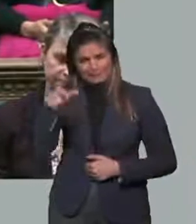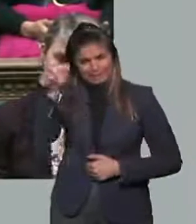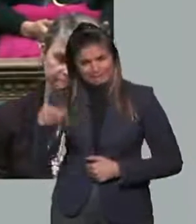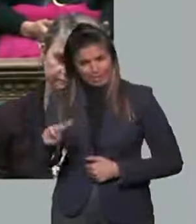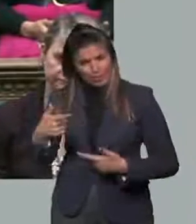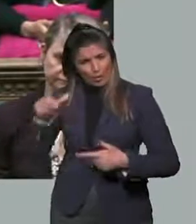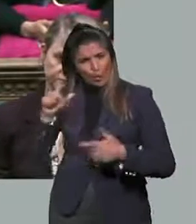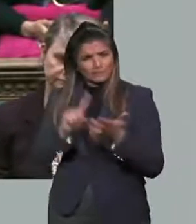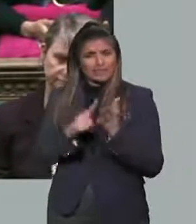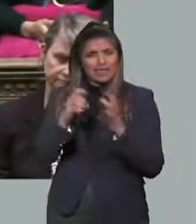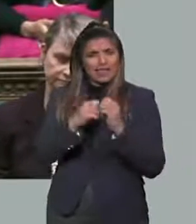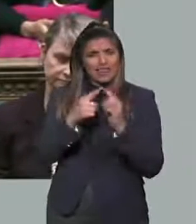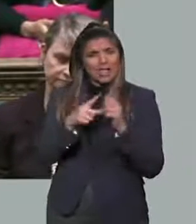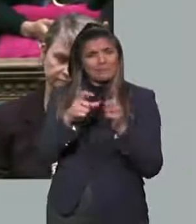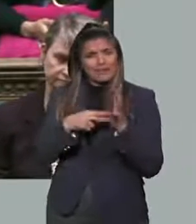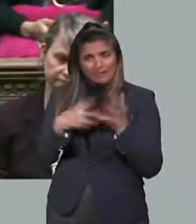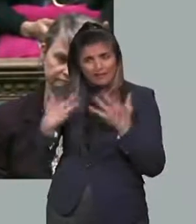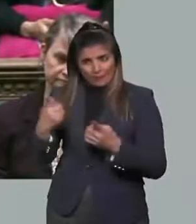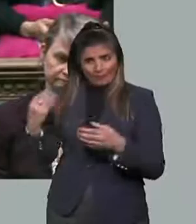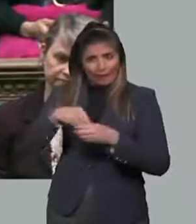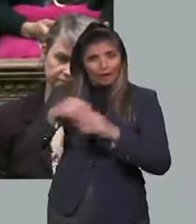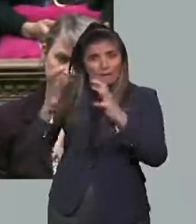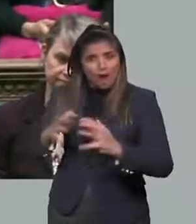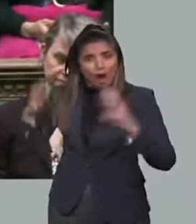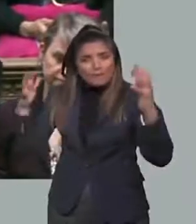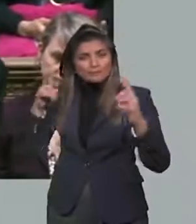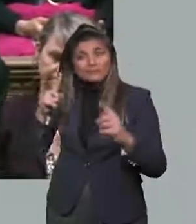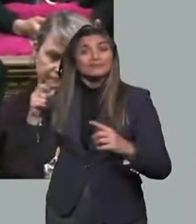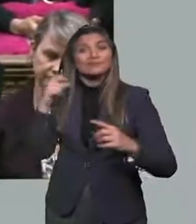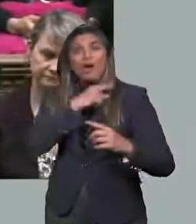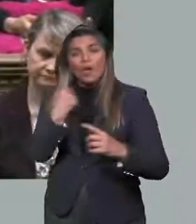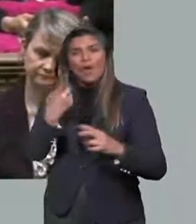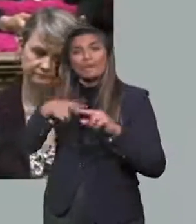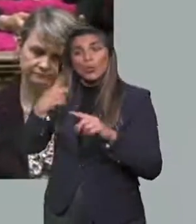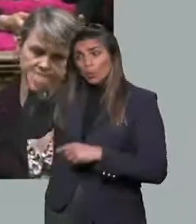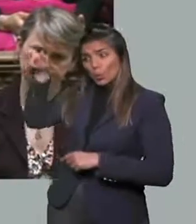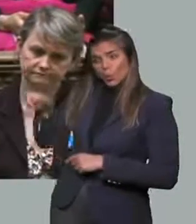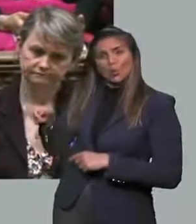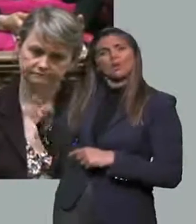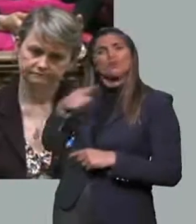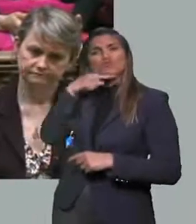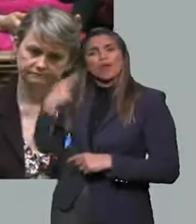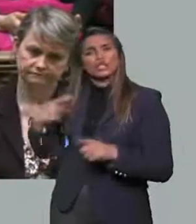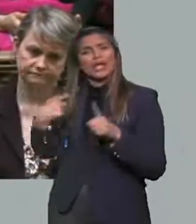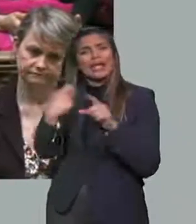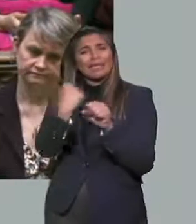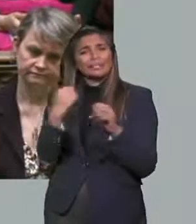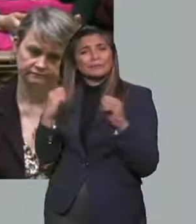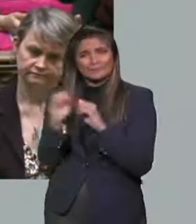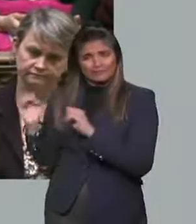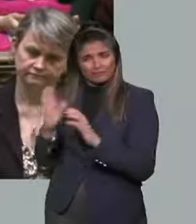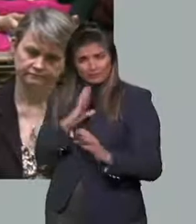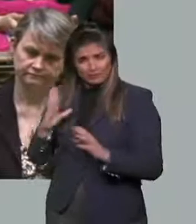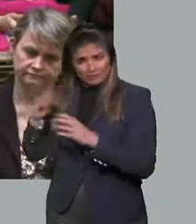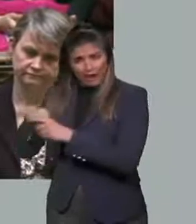this Parliament. It shouldn't matter if such a warning was about a close personal friend of the Prime Minister. It